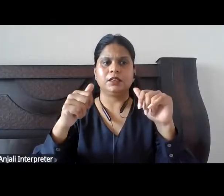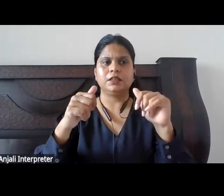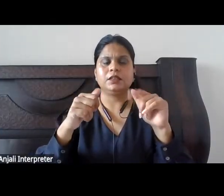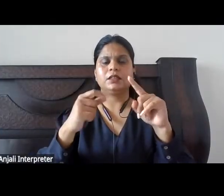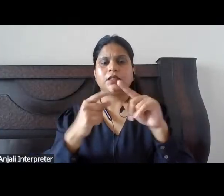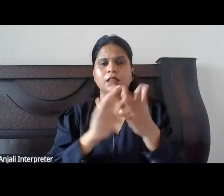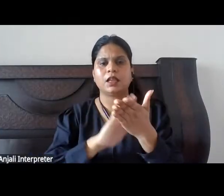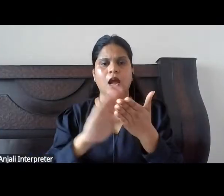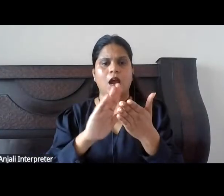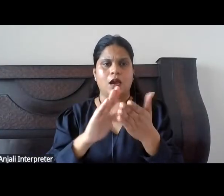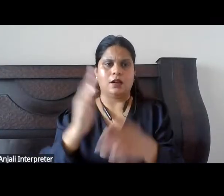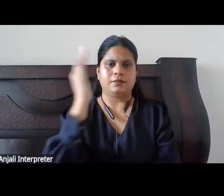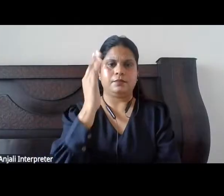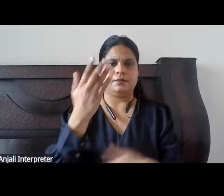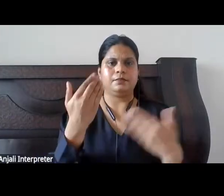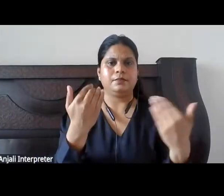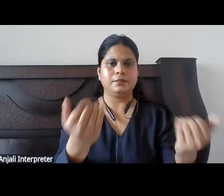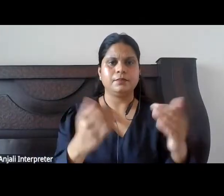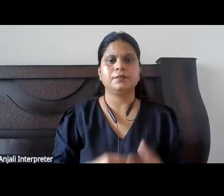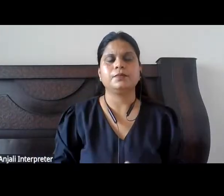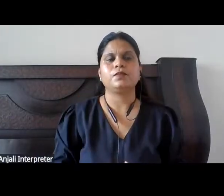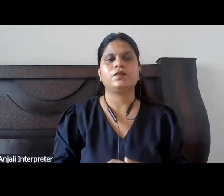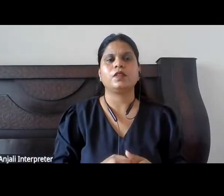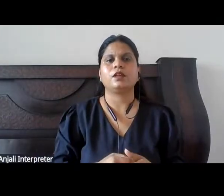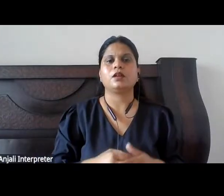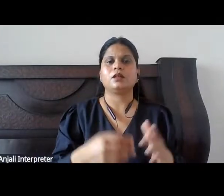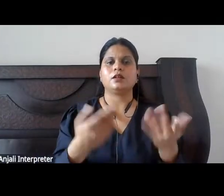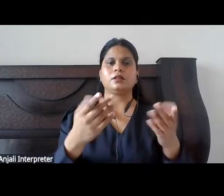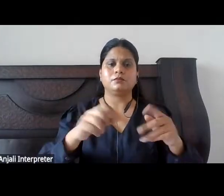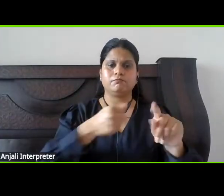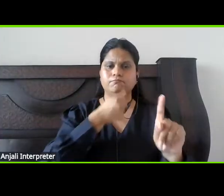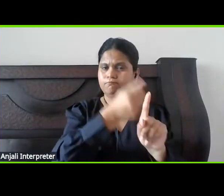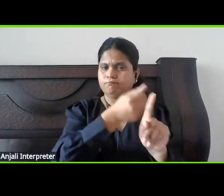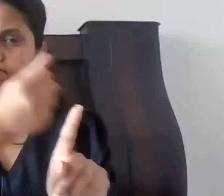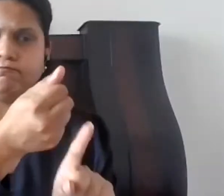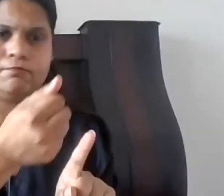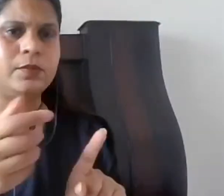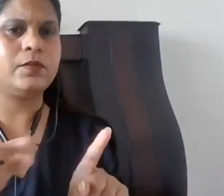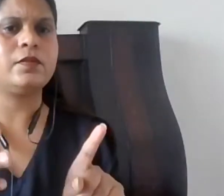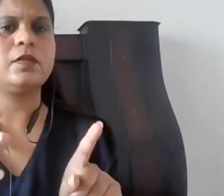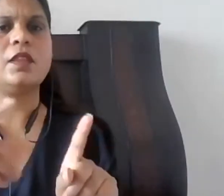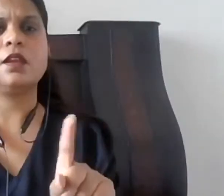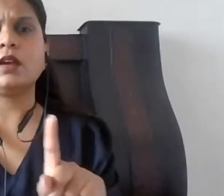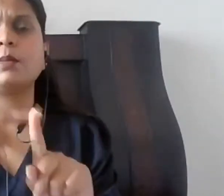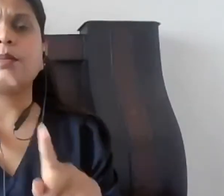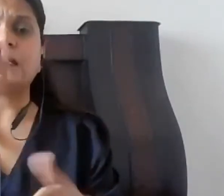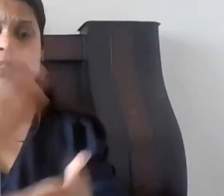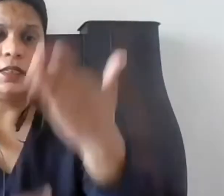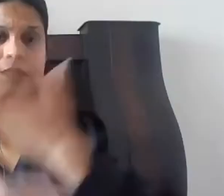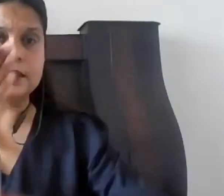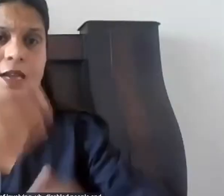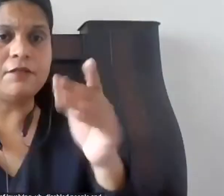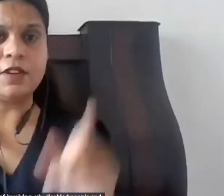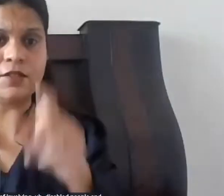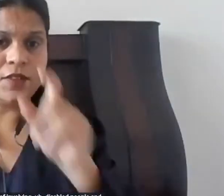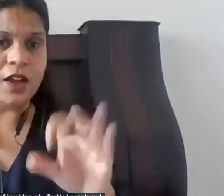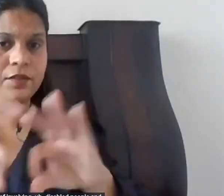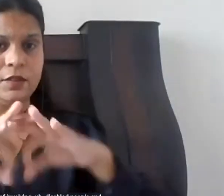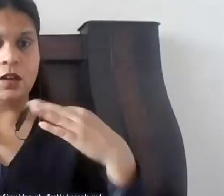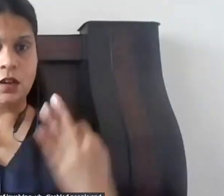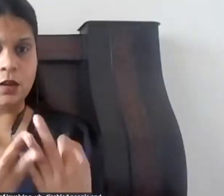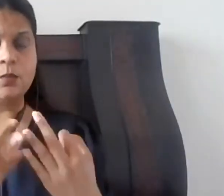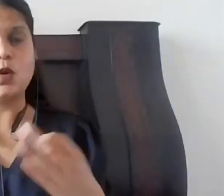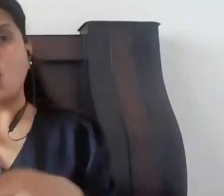engagement, in terms of advocacy, in terms of involving disabled people and families of parents of